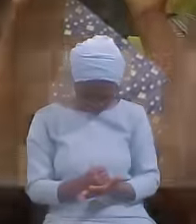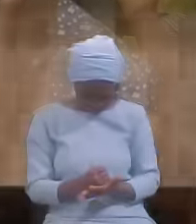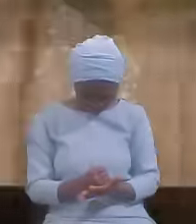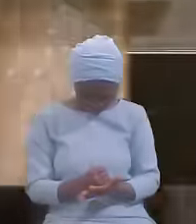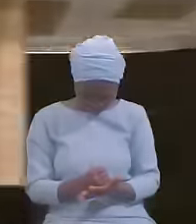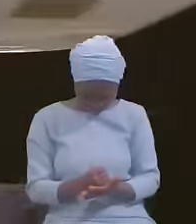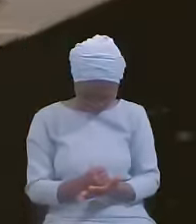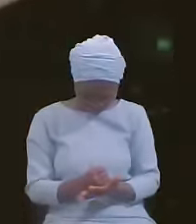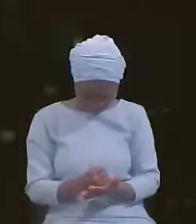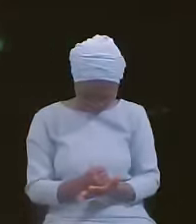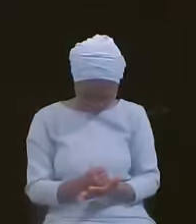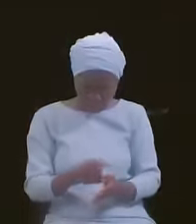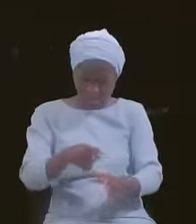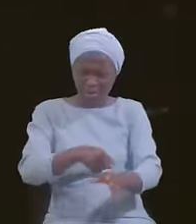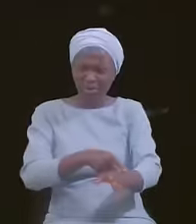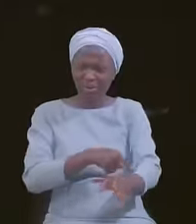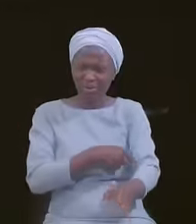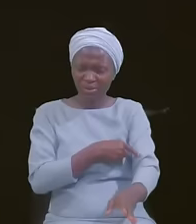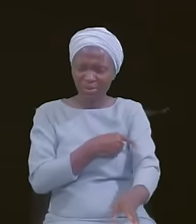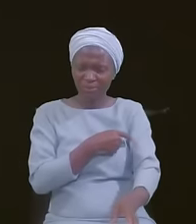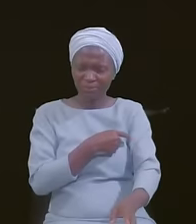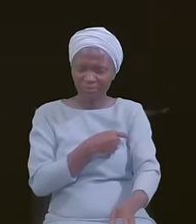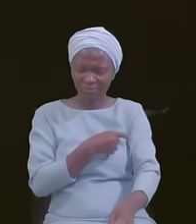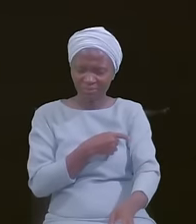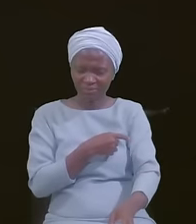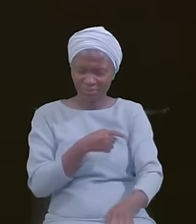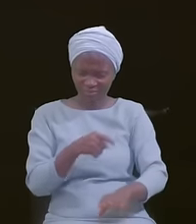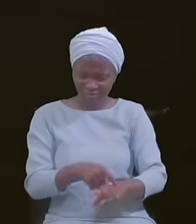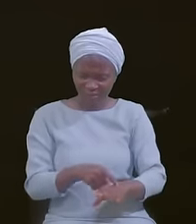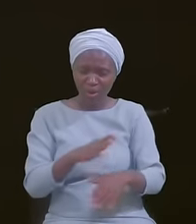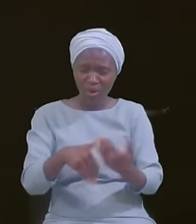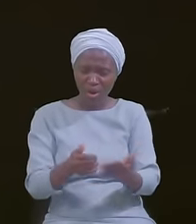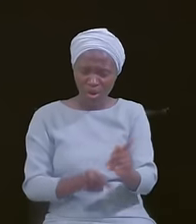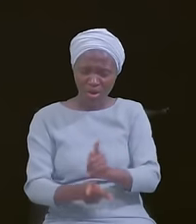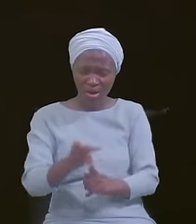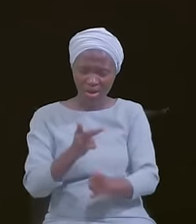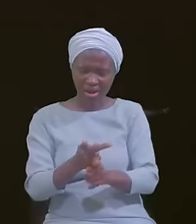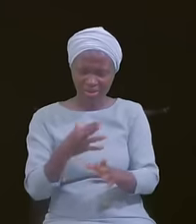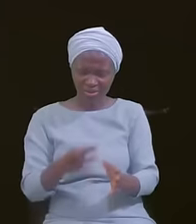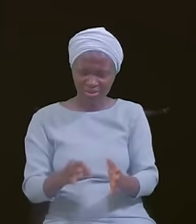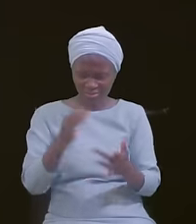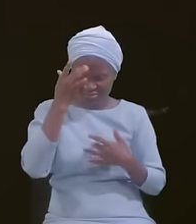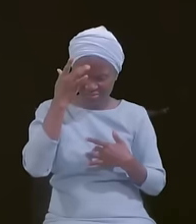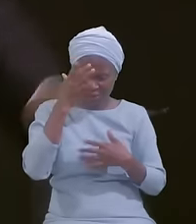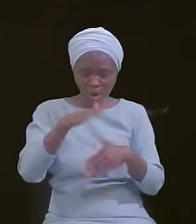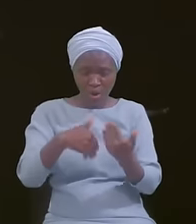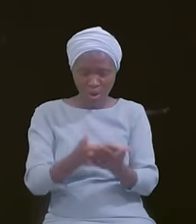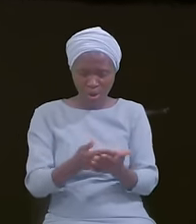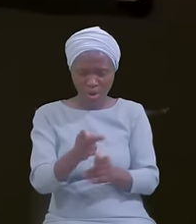And all kinds of deformity, all kinds of